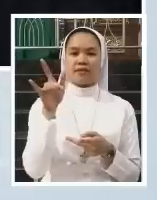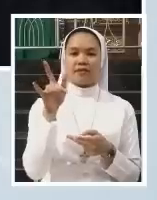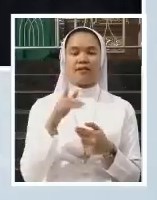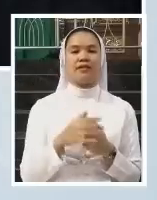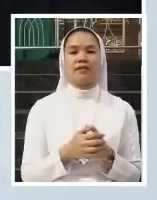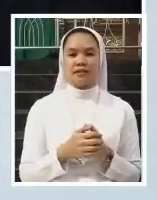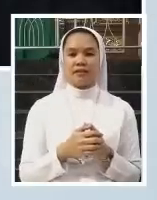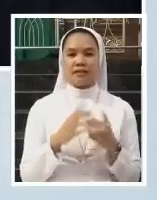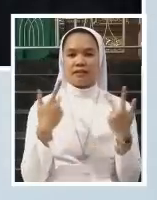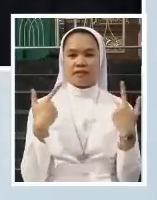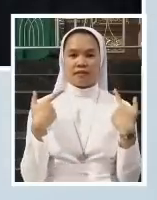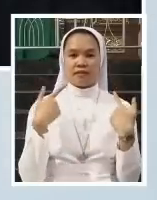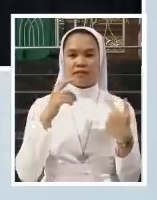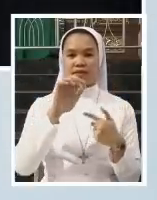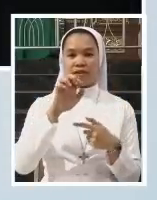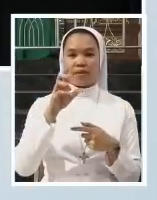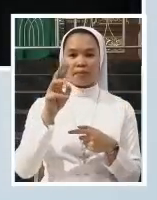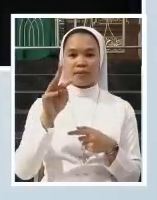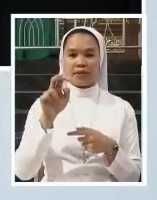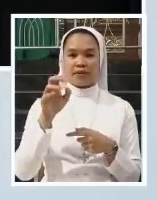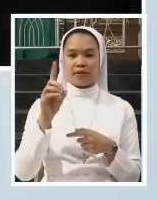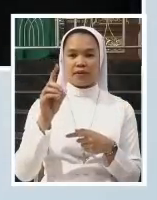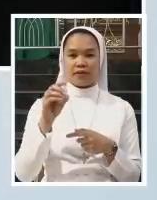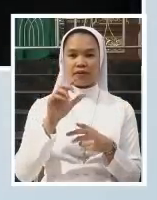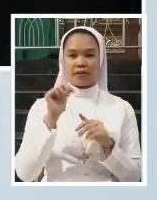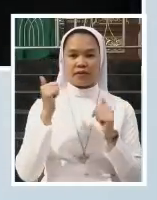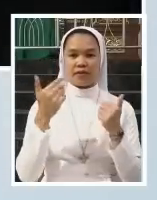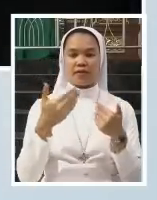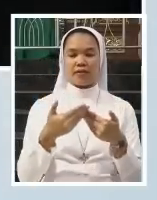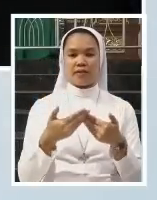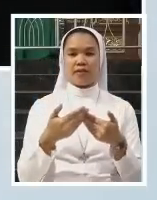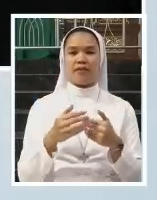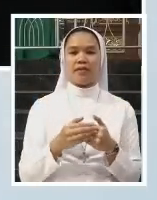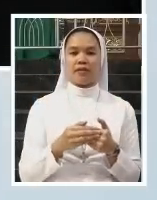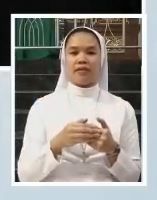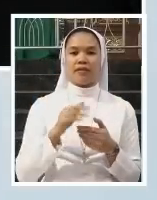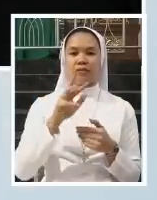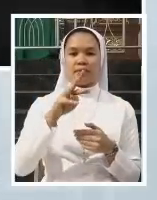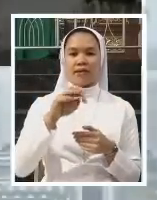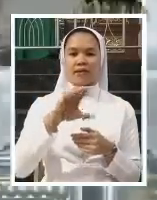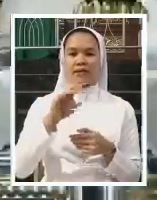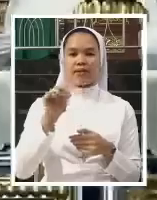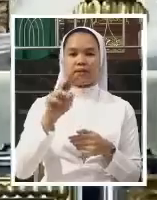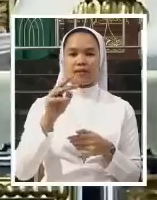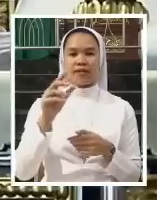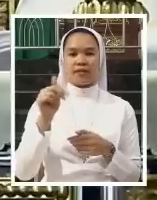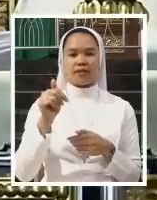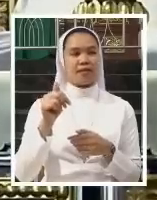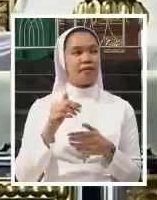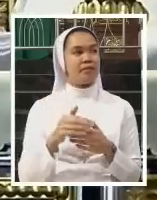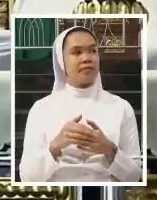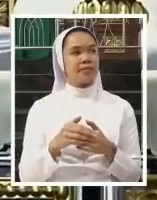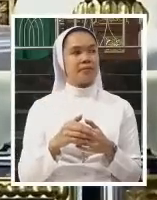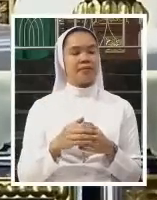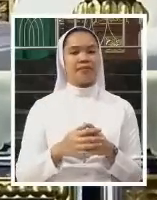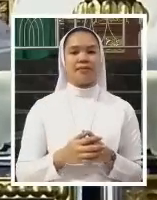Father Edmundo Caballero Jr., Archdiocese of Kinwatinlipa, Manitoba, Canada.